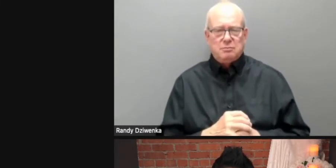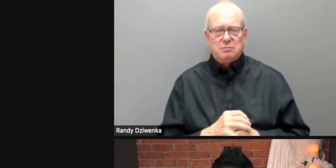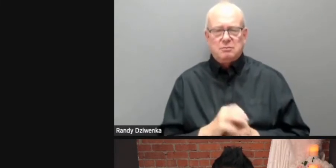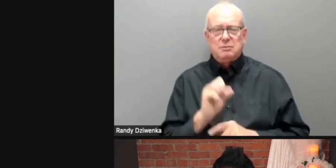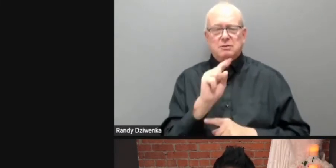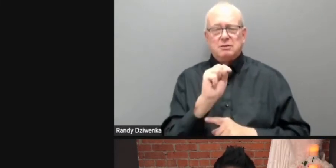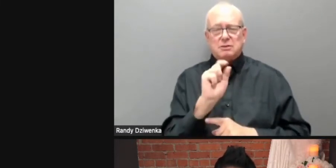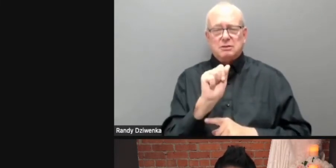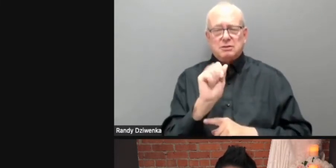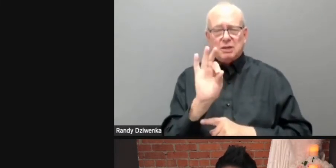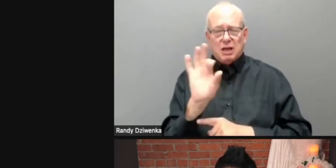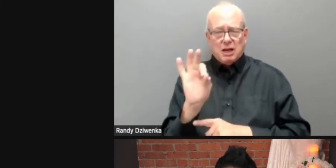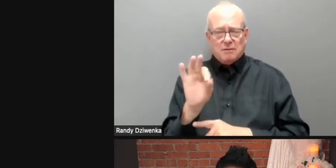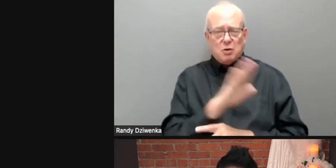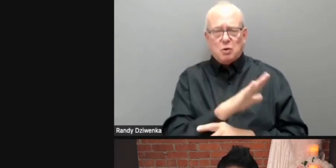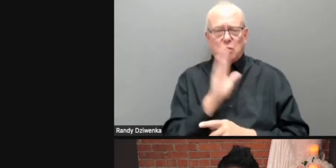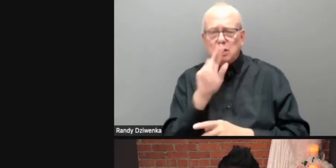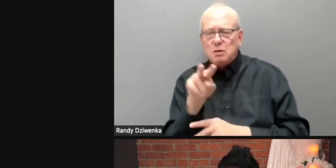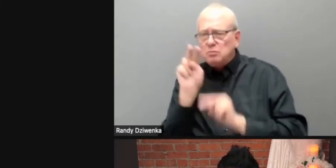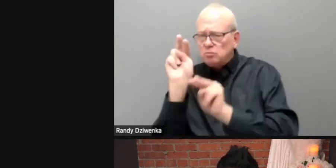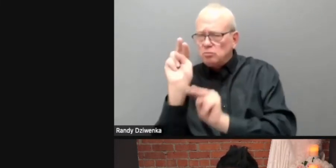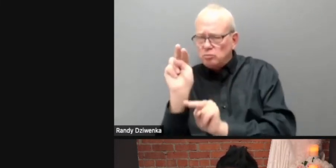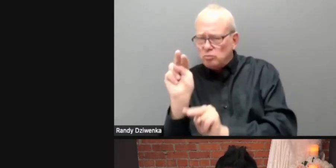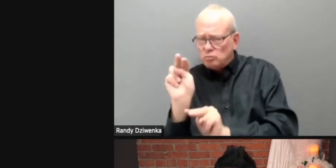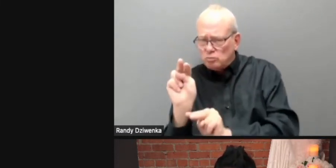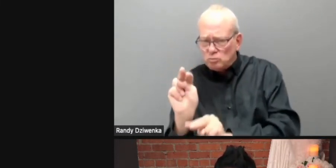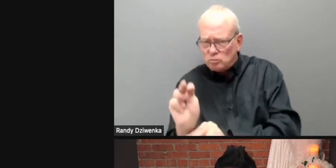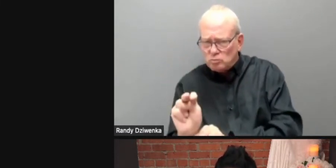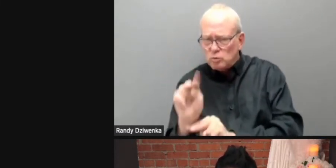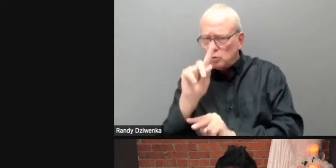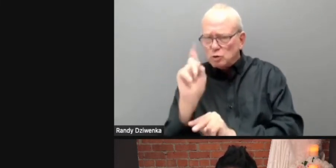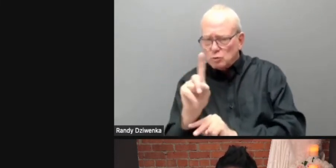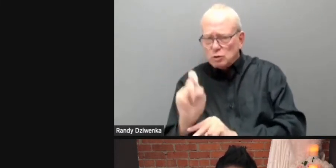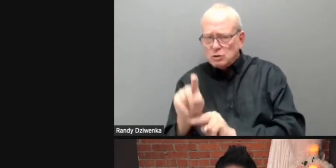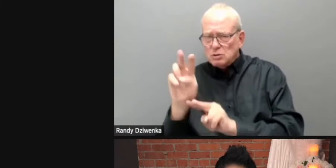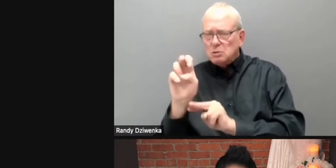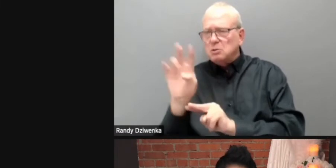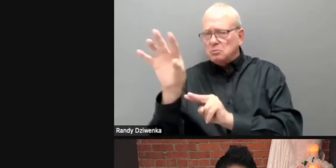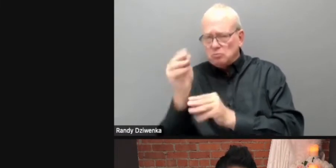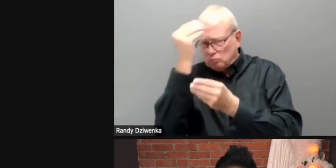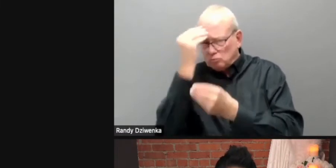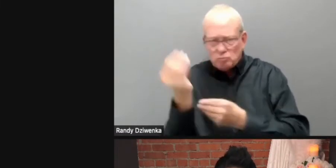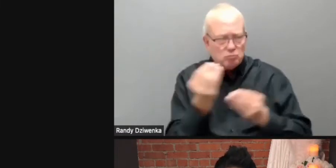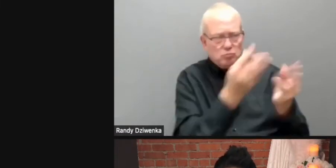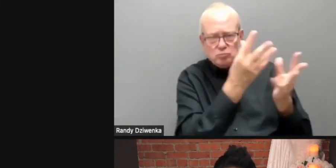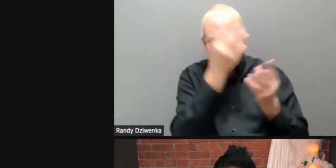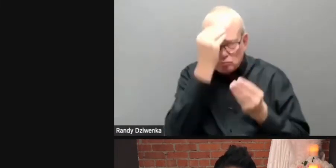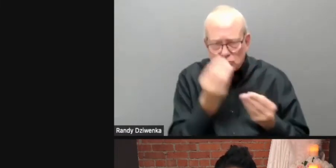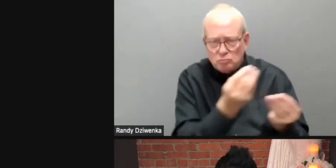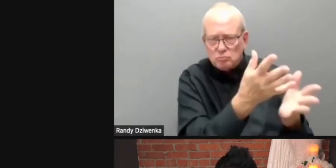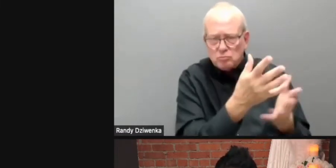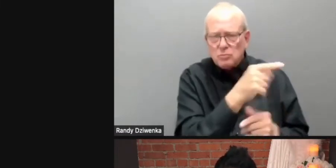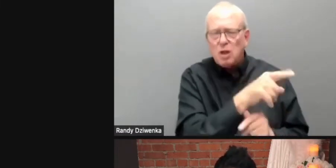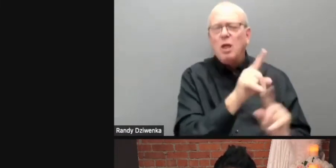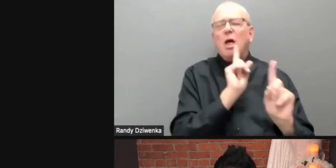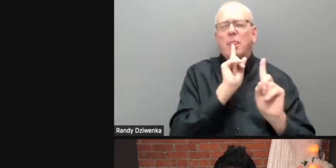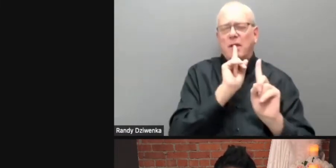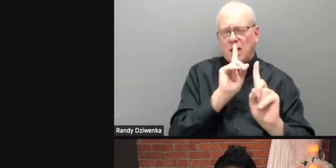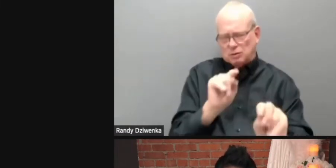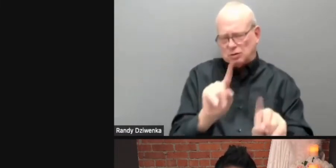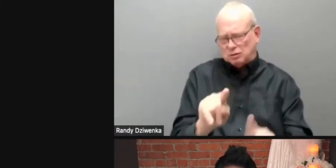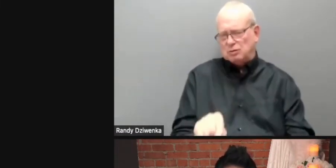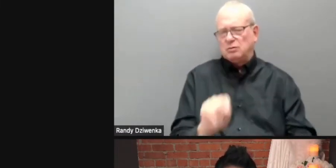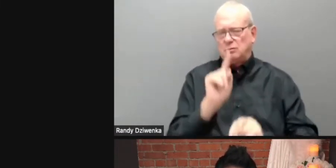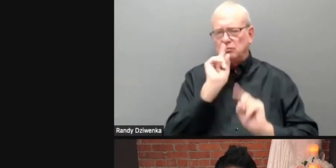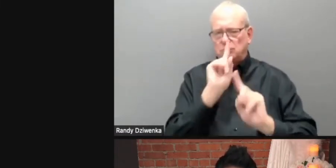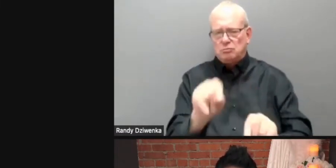the end of the event, we will get through as many as we can. We also have our friend Randy, who is here and